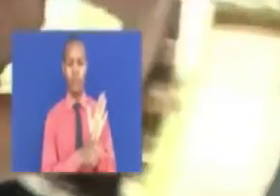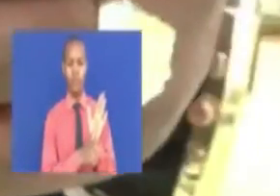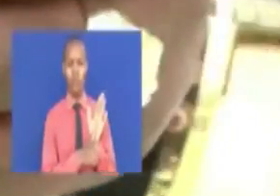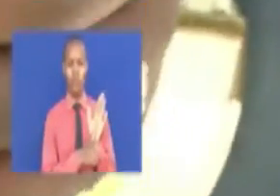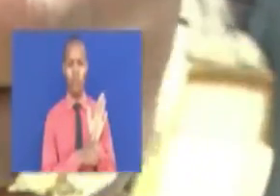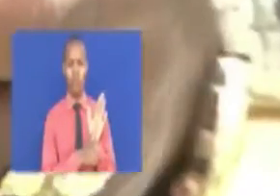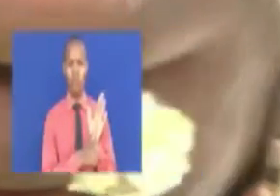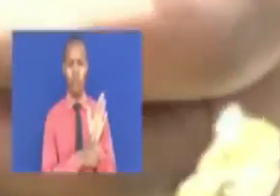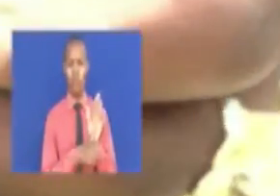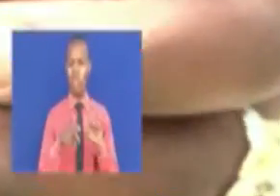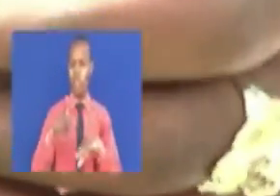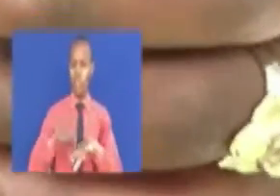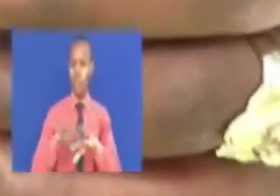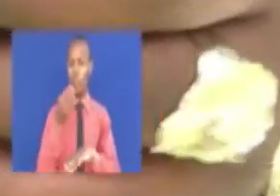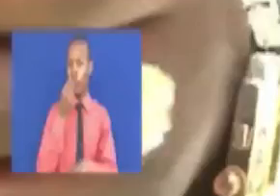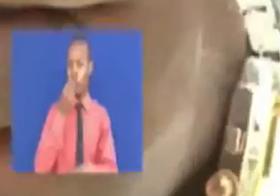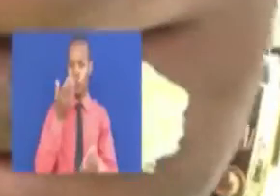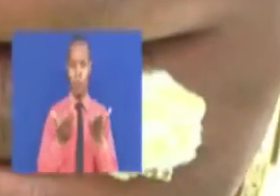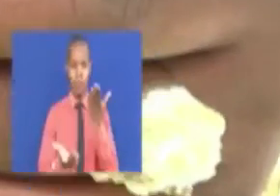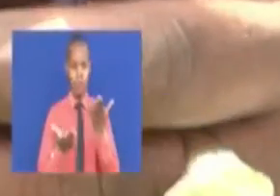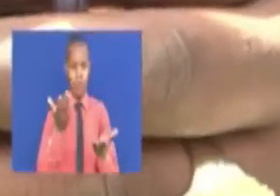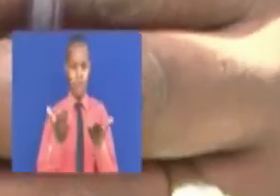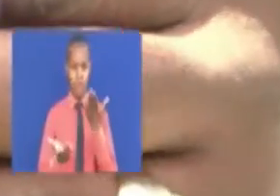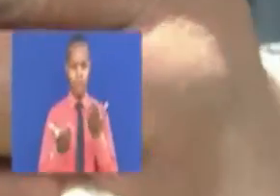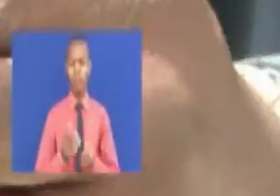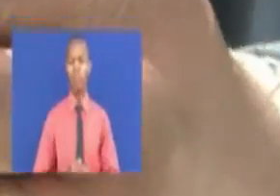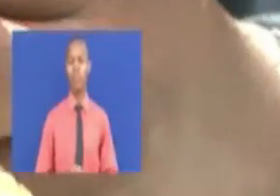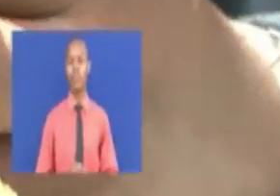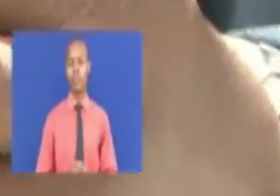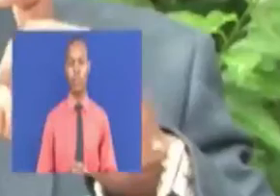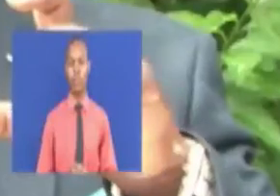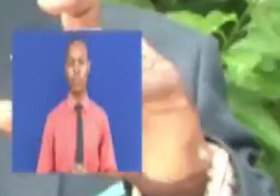in terms of dieting. In some